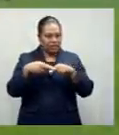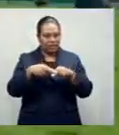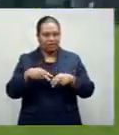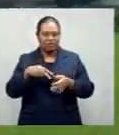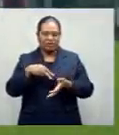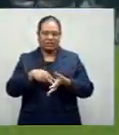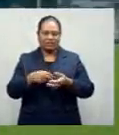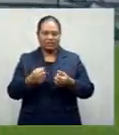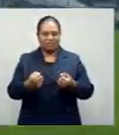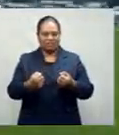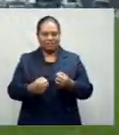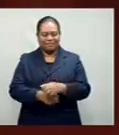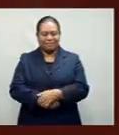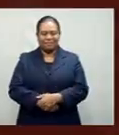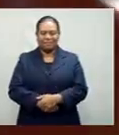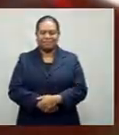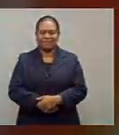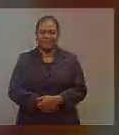and more coming up.